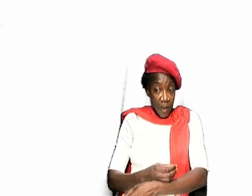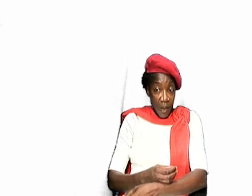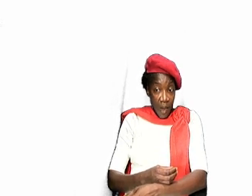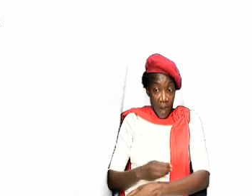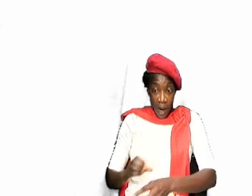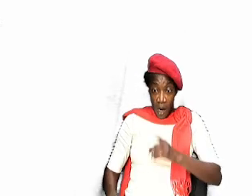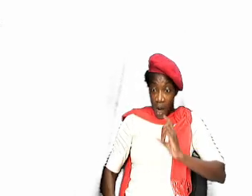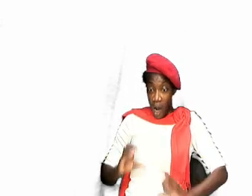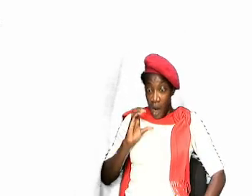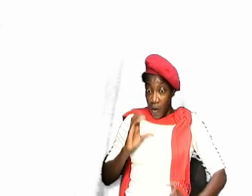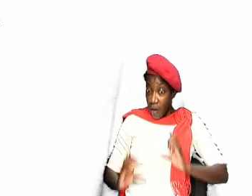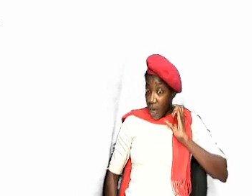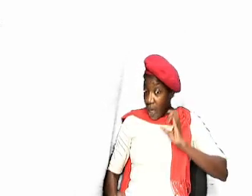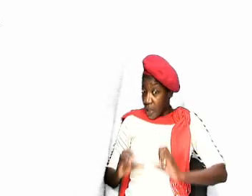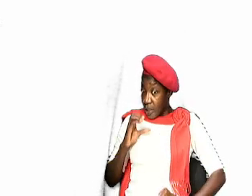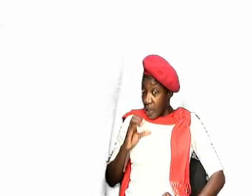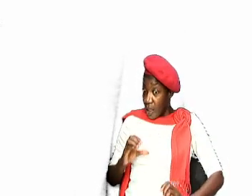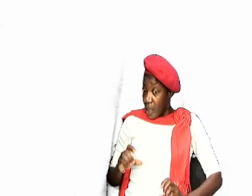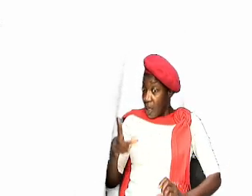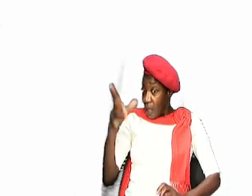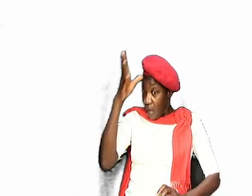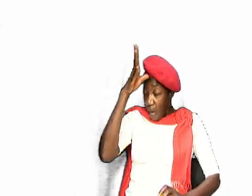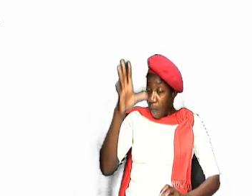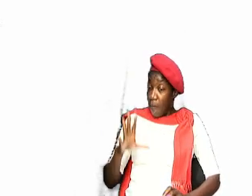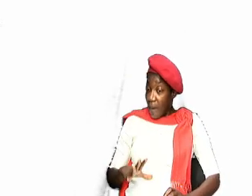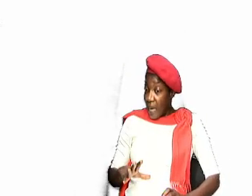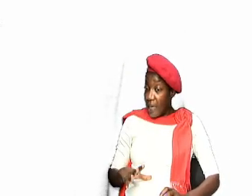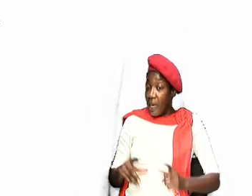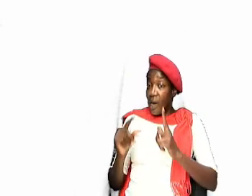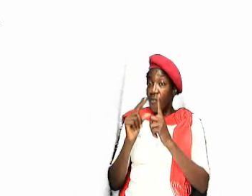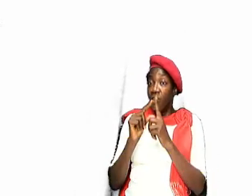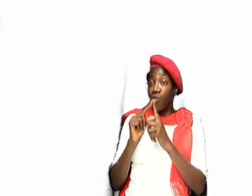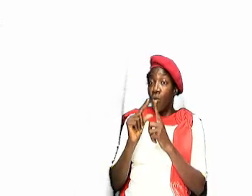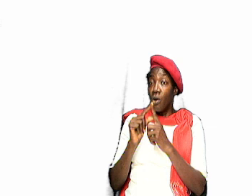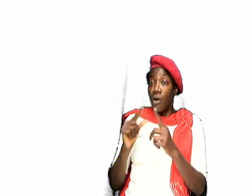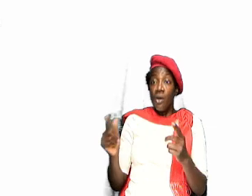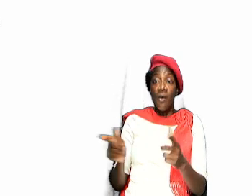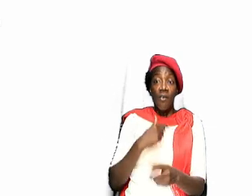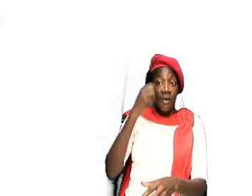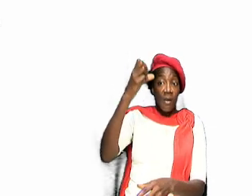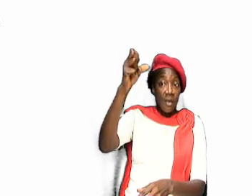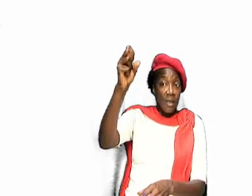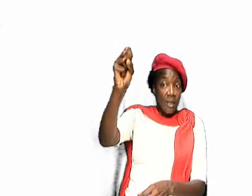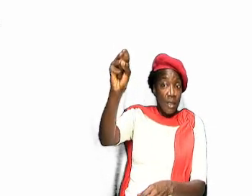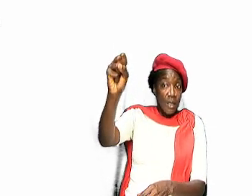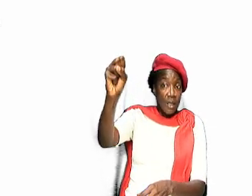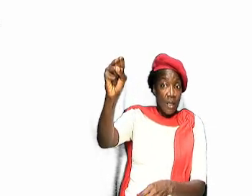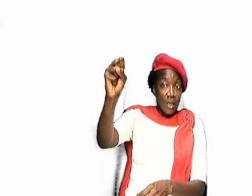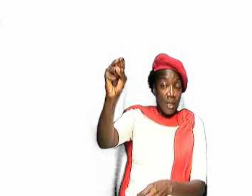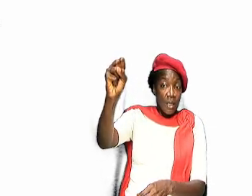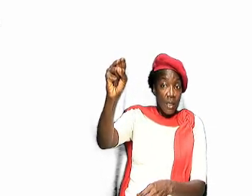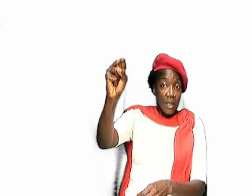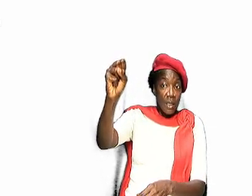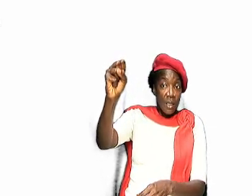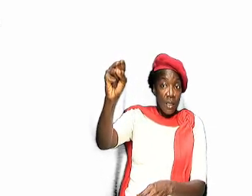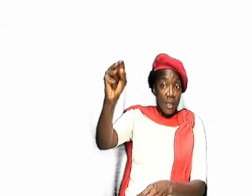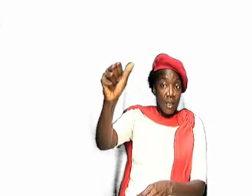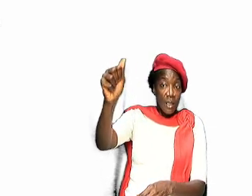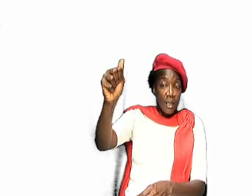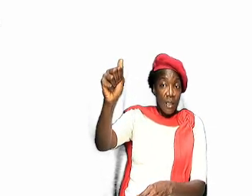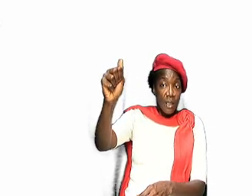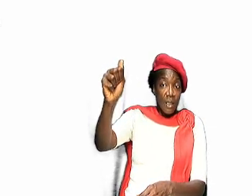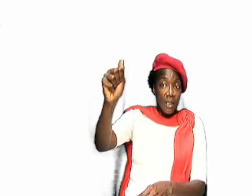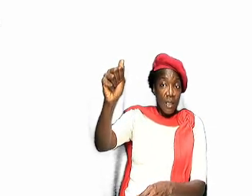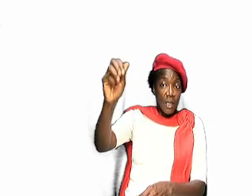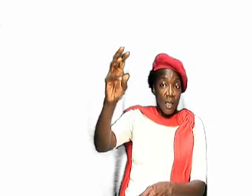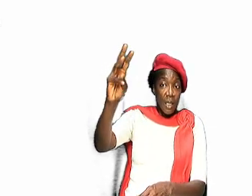David was a man of his word. In 1 Samuel chapter 20, 14 to 17. I think we have to find that one. 14